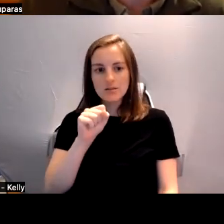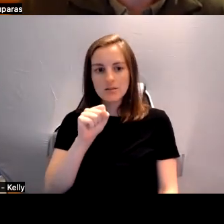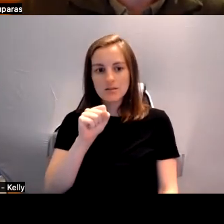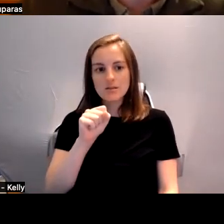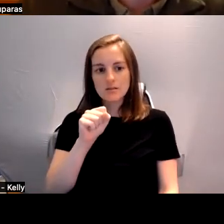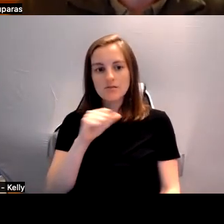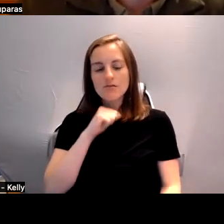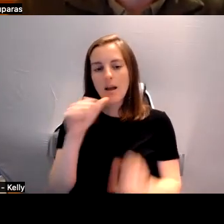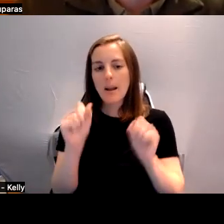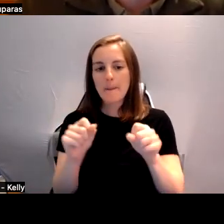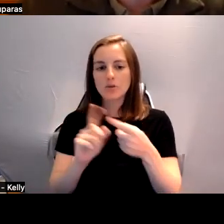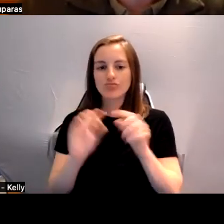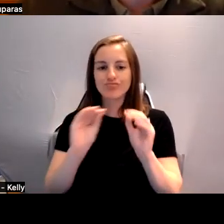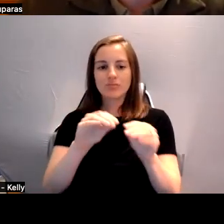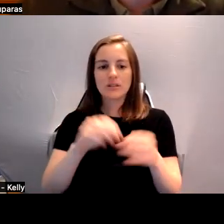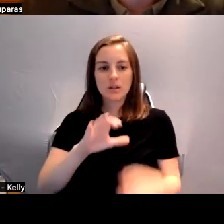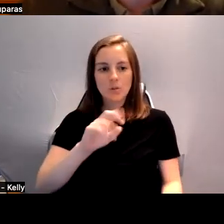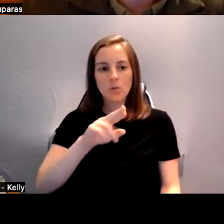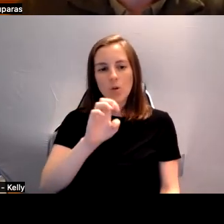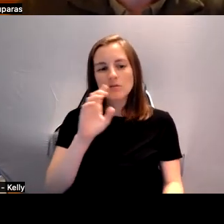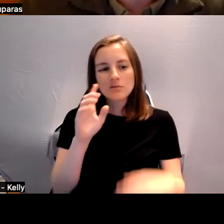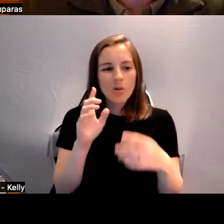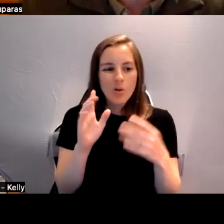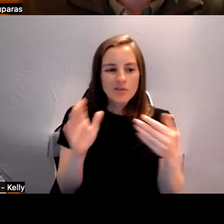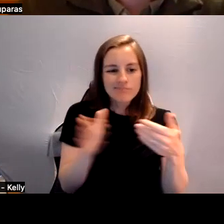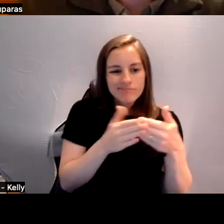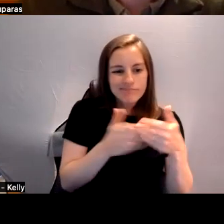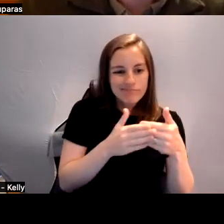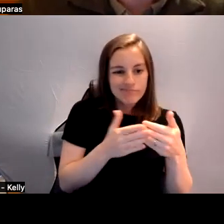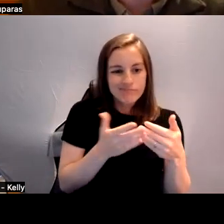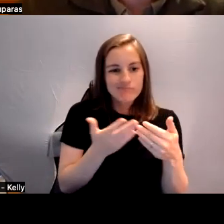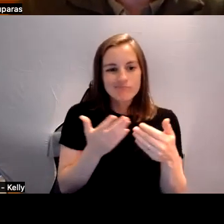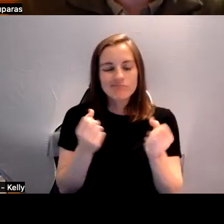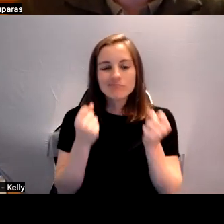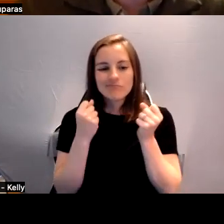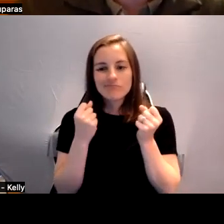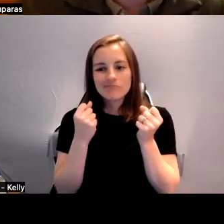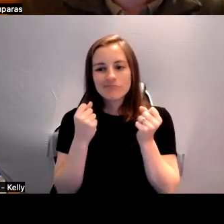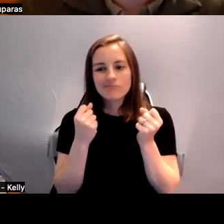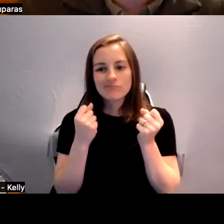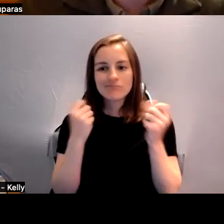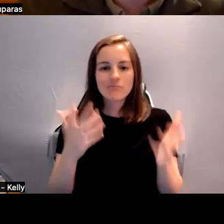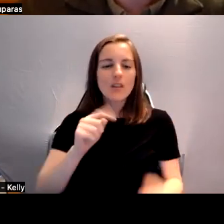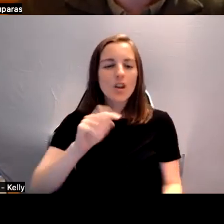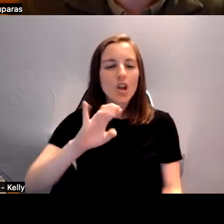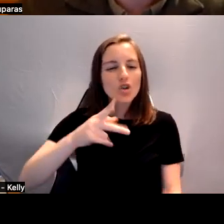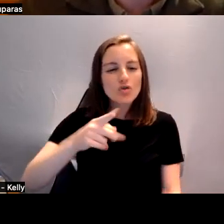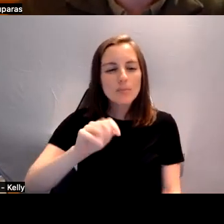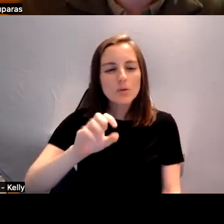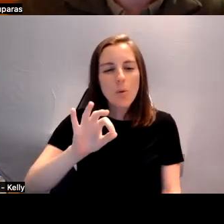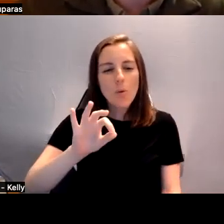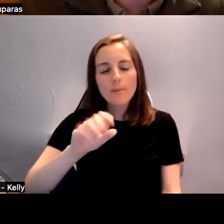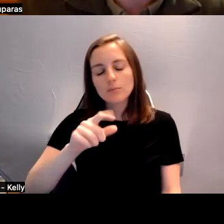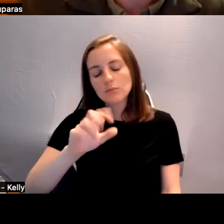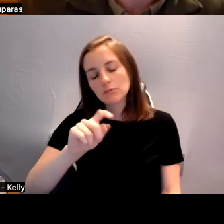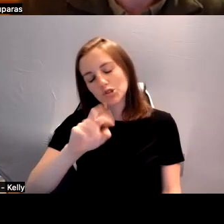in the core, so it just puts alanine, things that are too close. There are too many tryptophans on the surface, and so